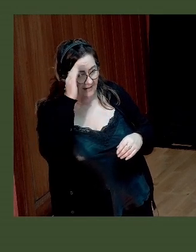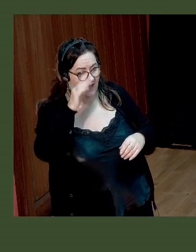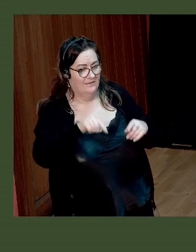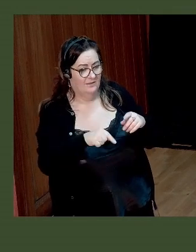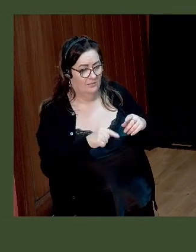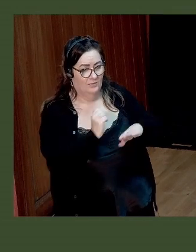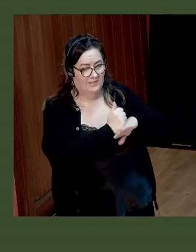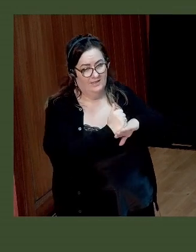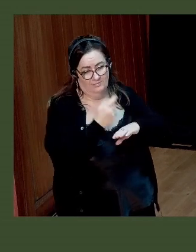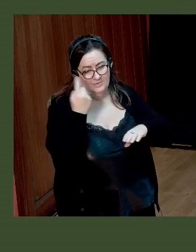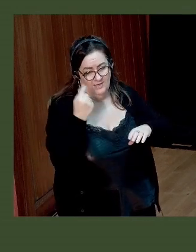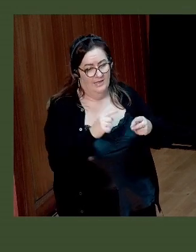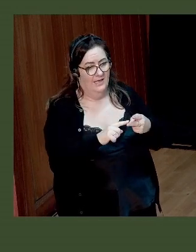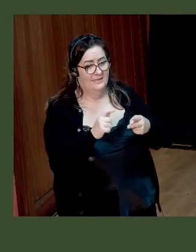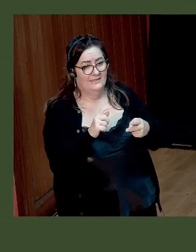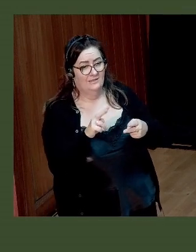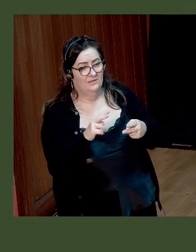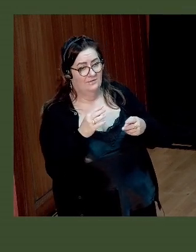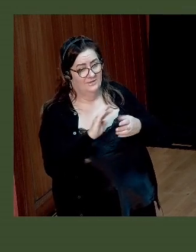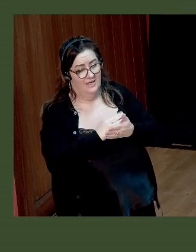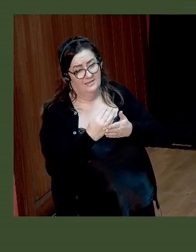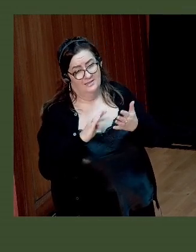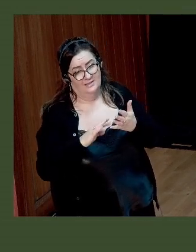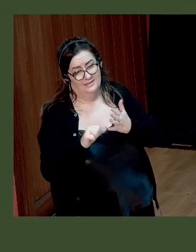1972 and TG Cathair in 1996.